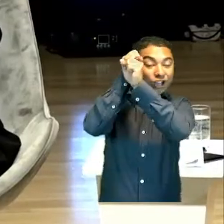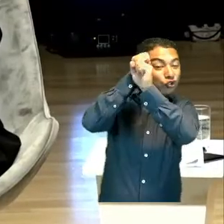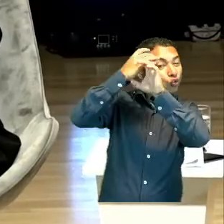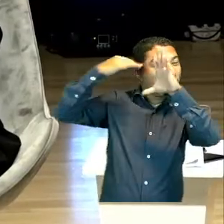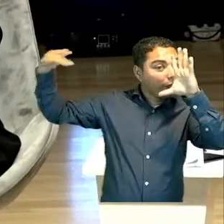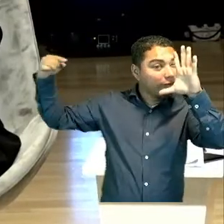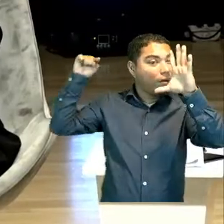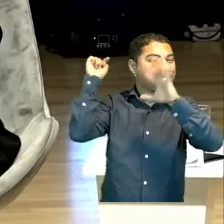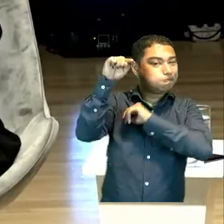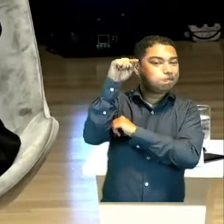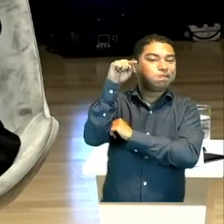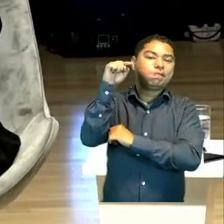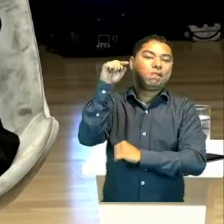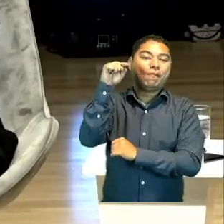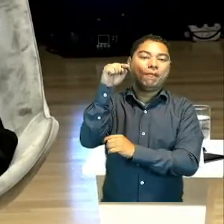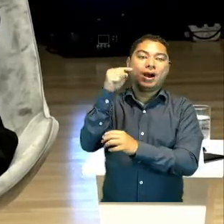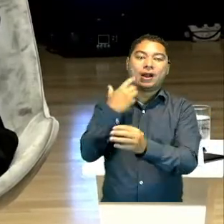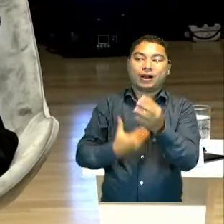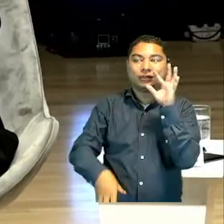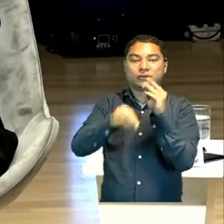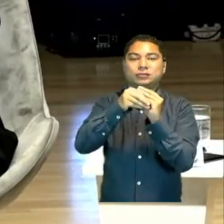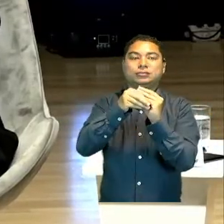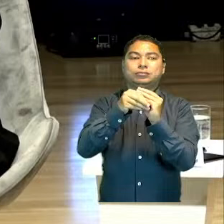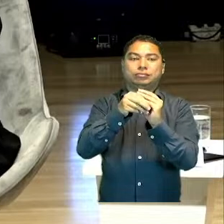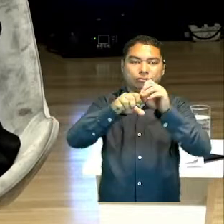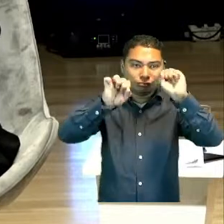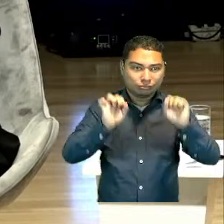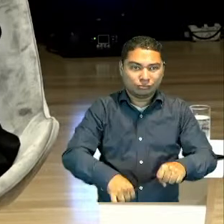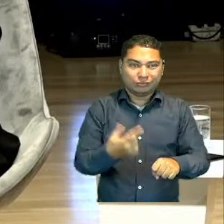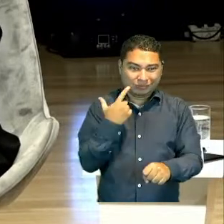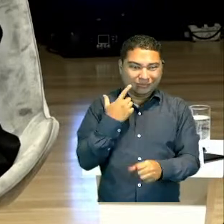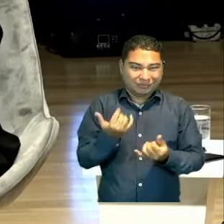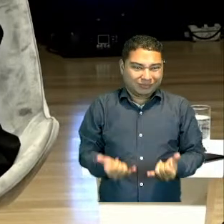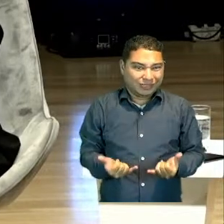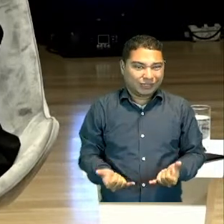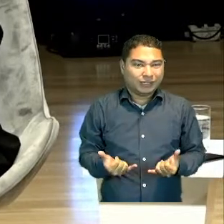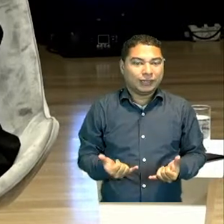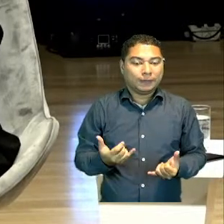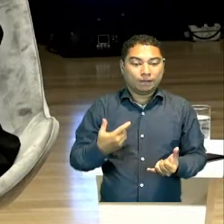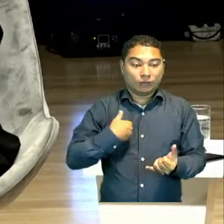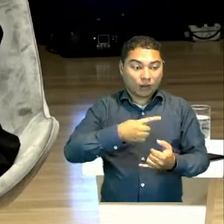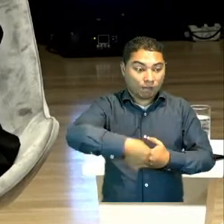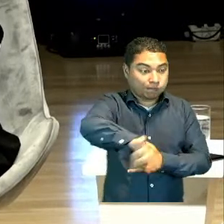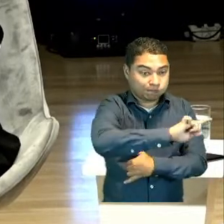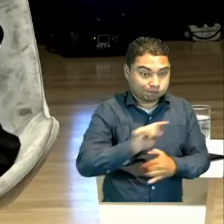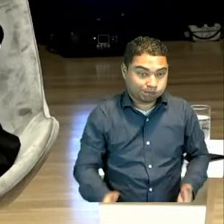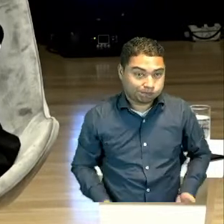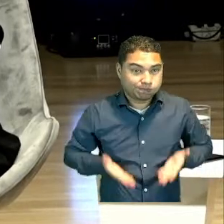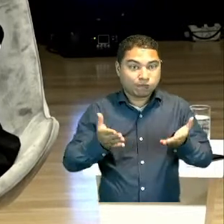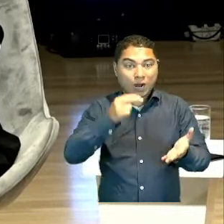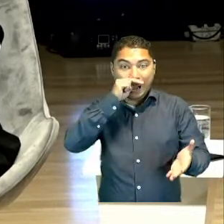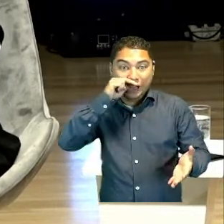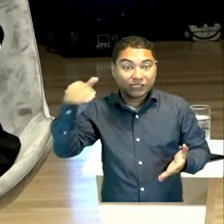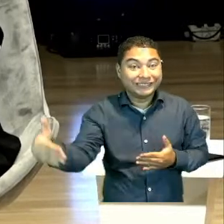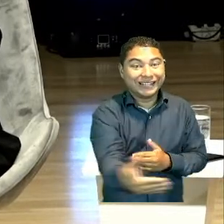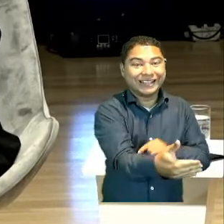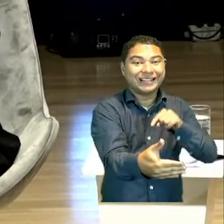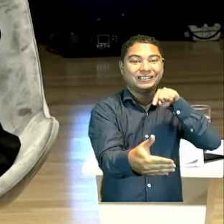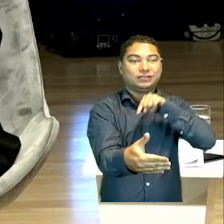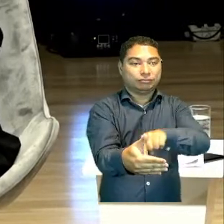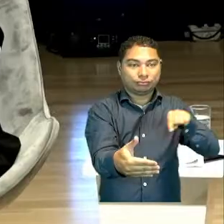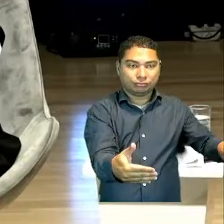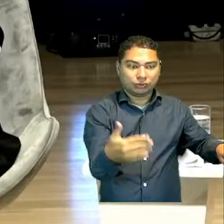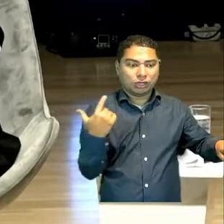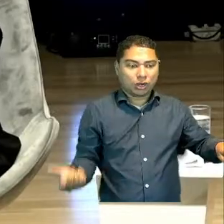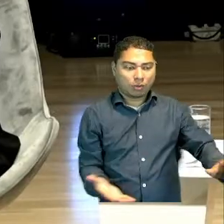the significance, and that our members of our collective can identify themselves in any of these